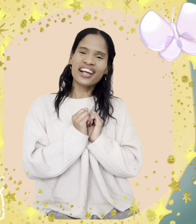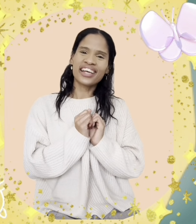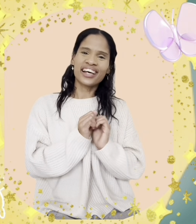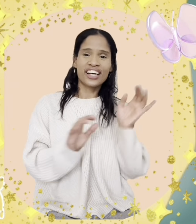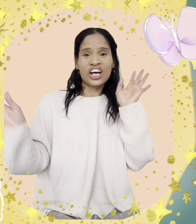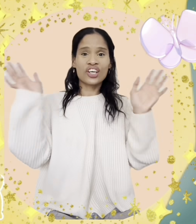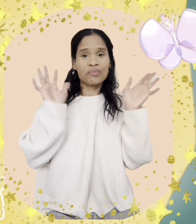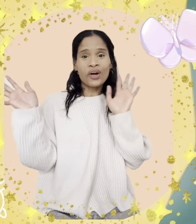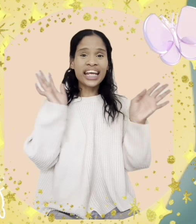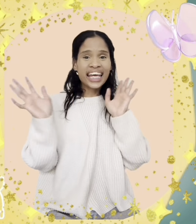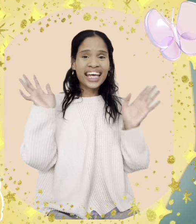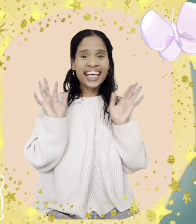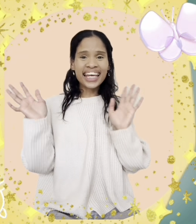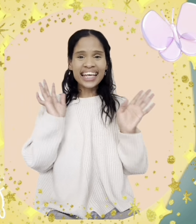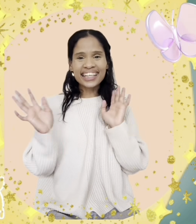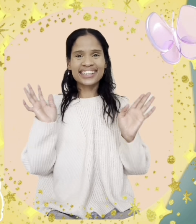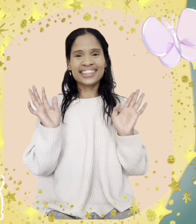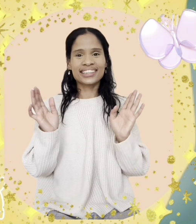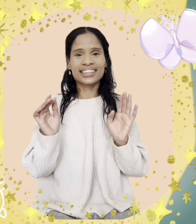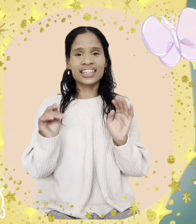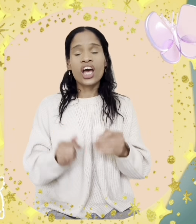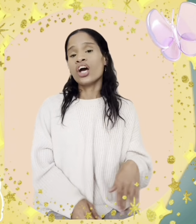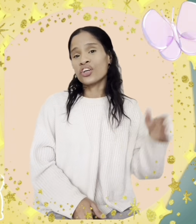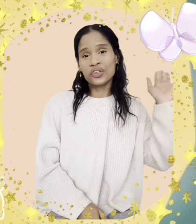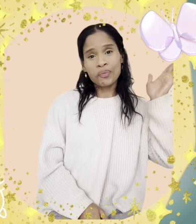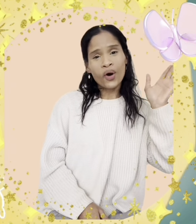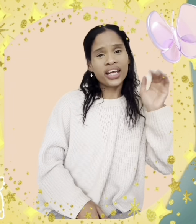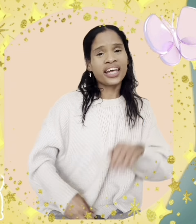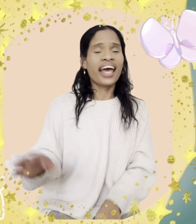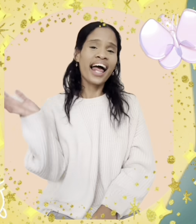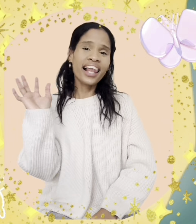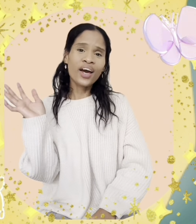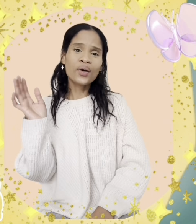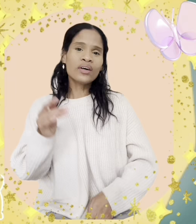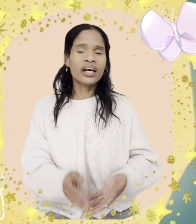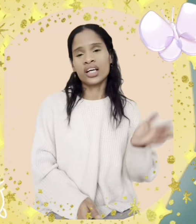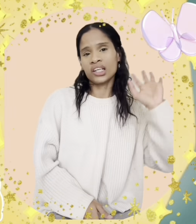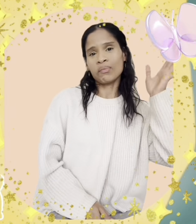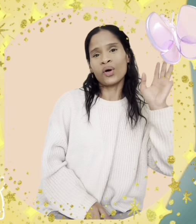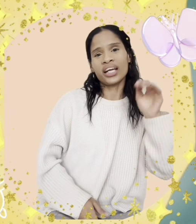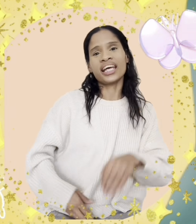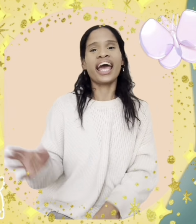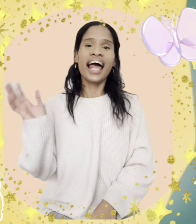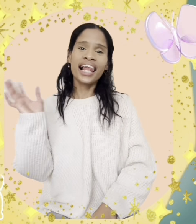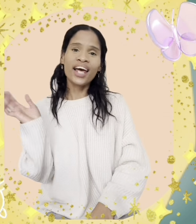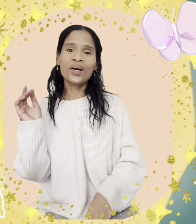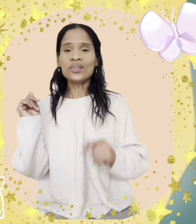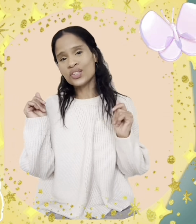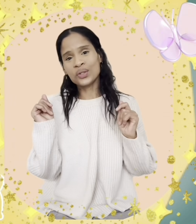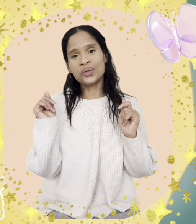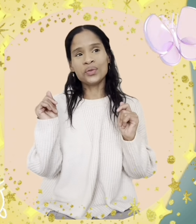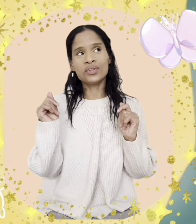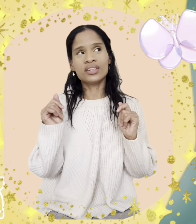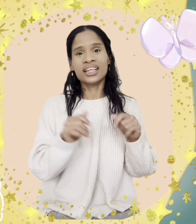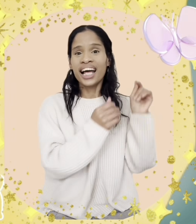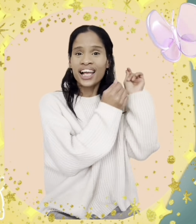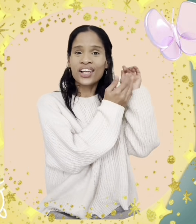Teacher Tanya. Good morning. Good morning, hello. Good morning, hello